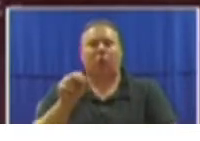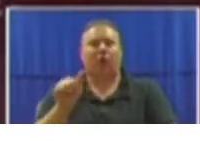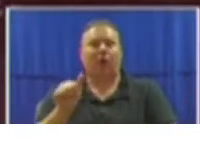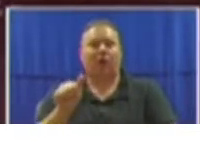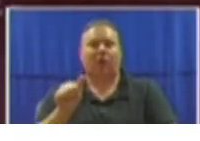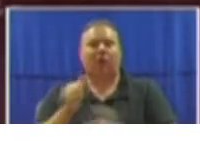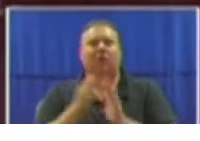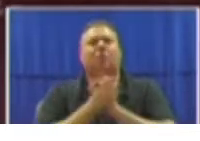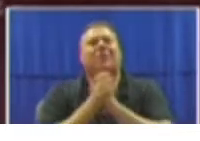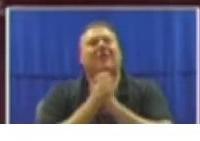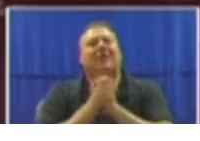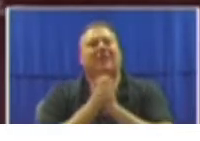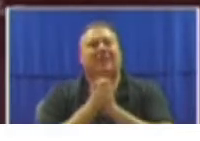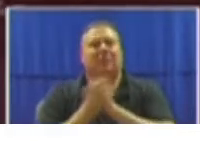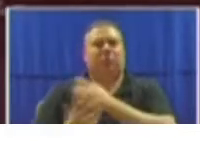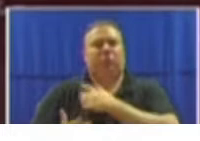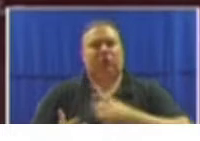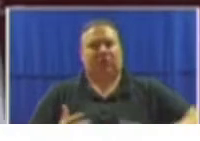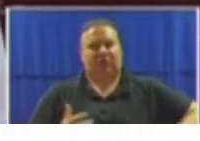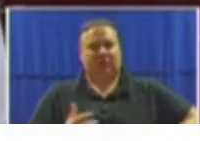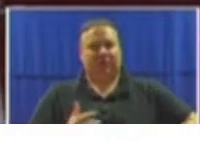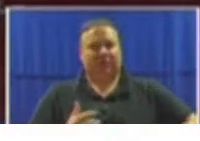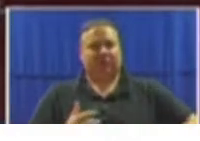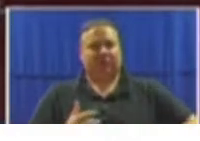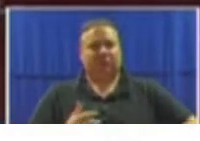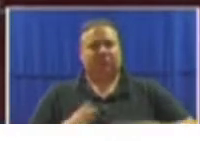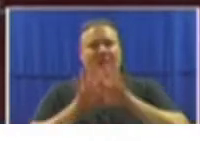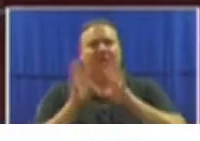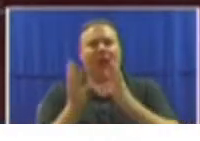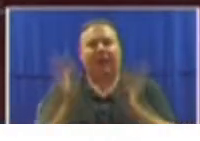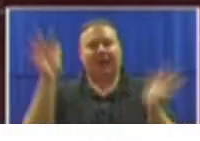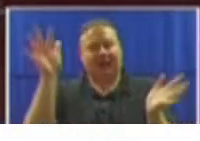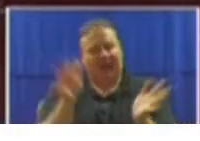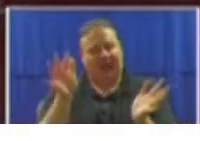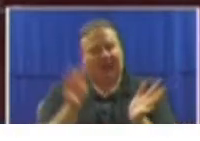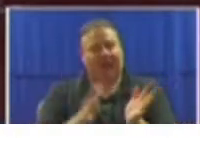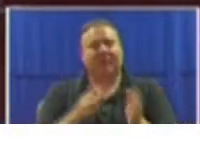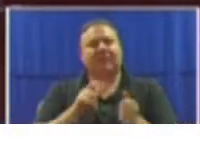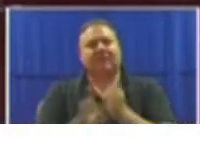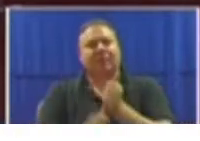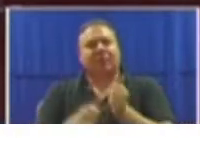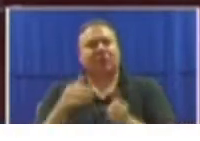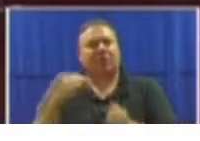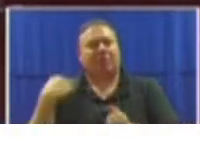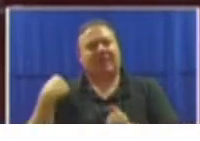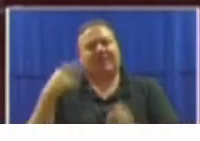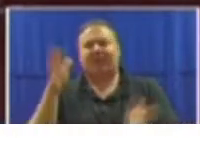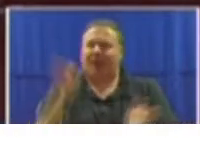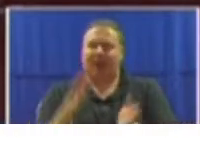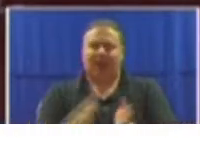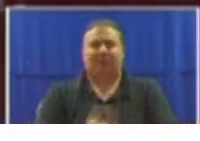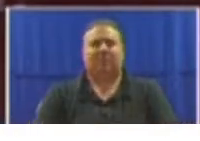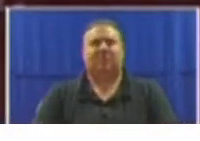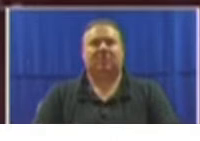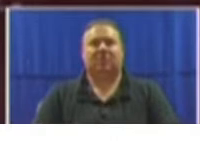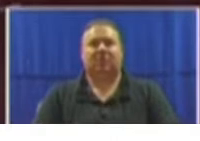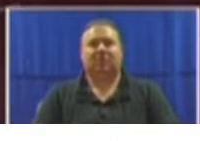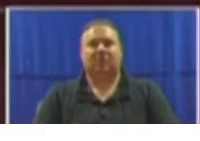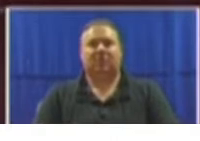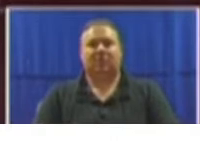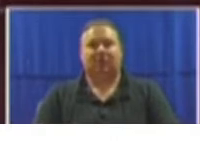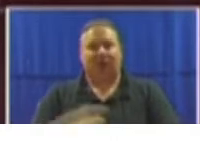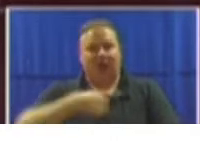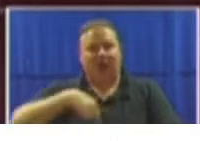pleaded with the President to reduce his cabinet and deputy ministers. Those of us who